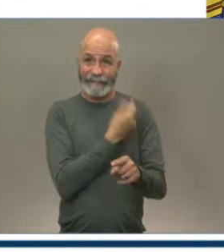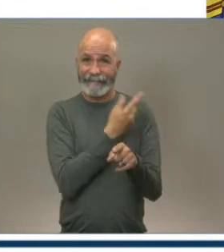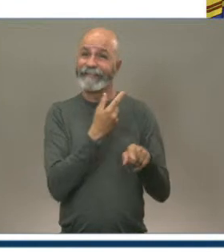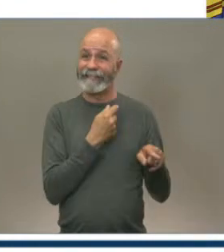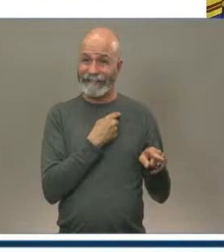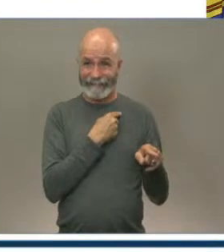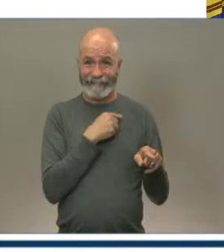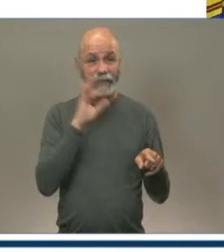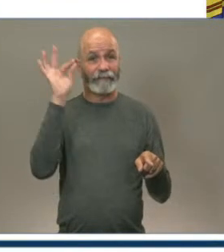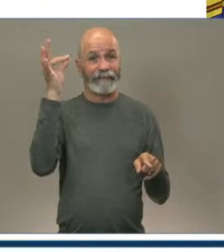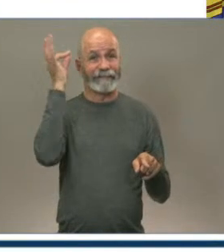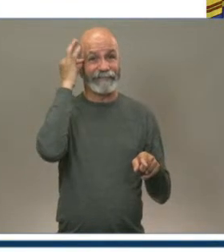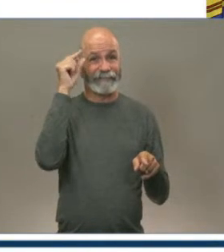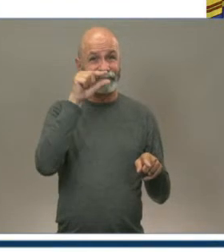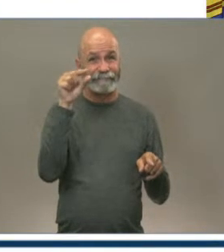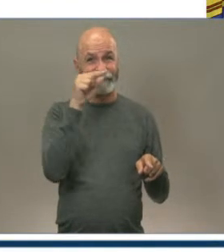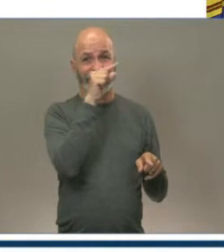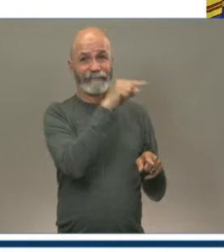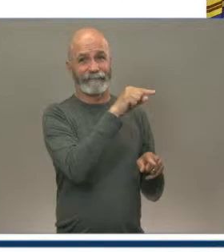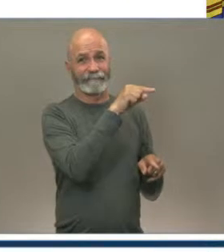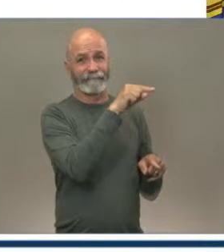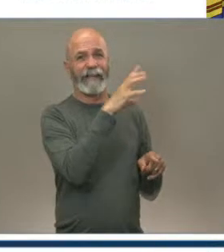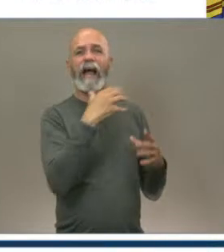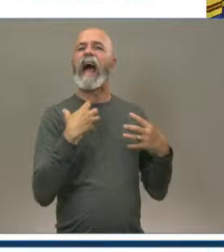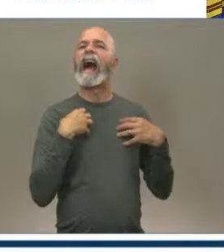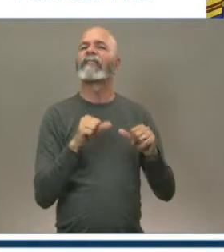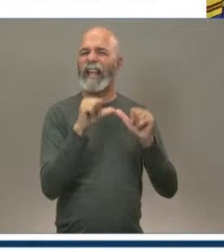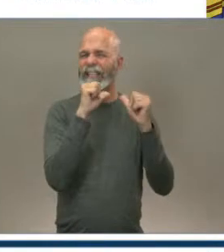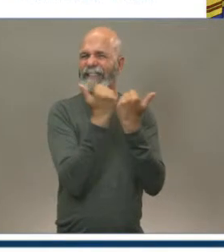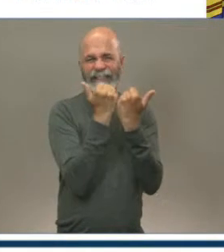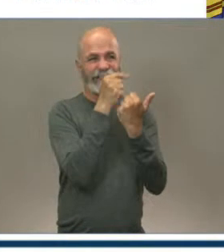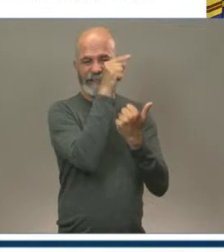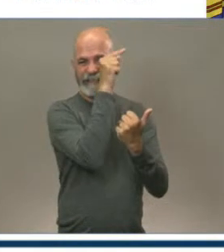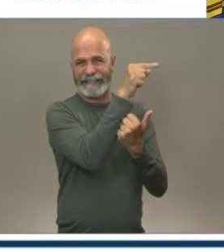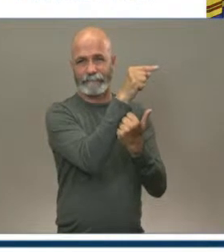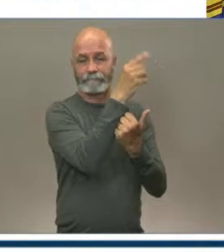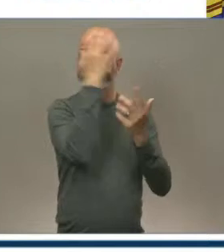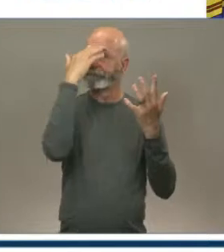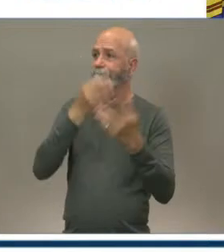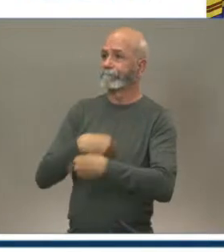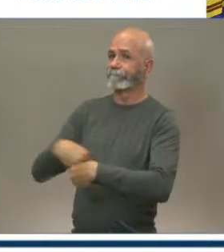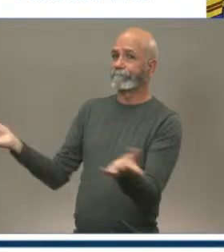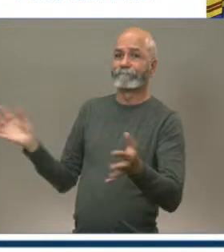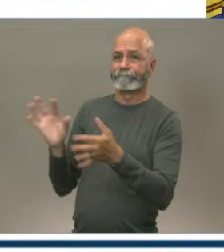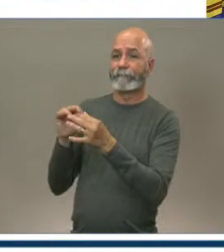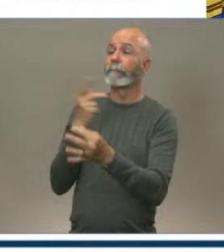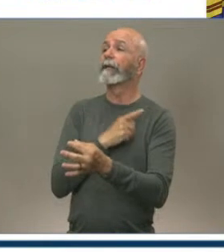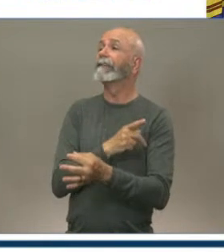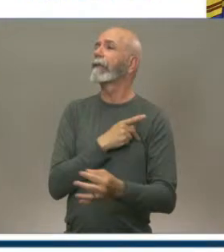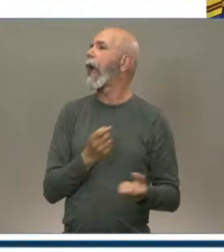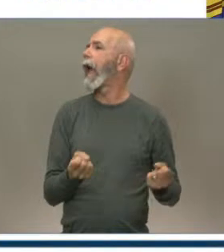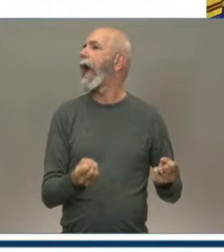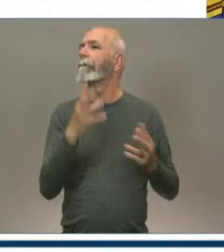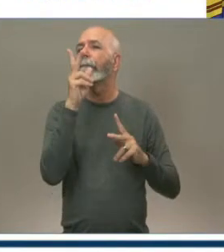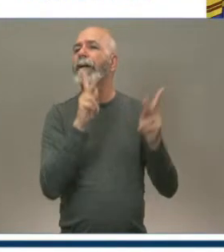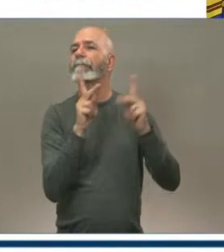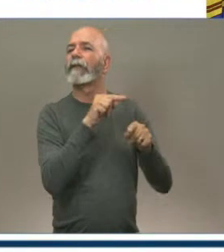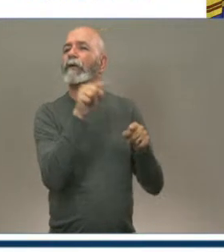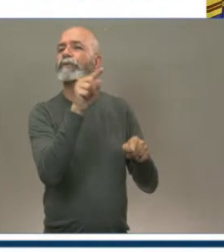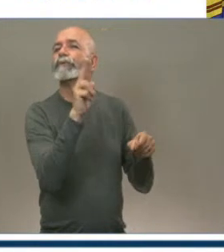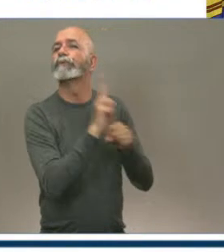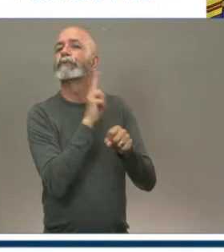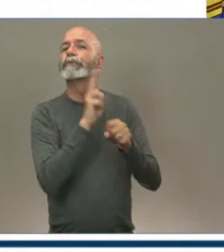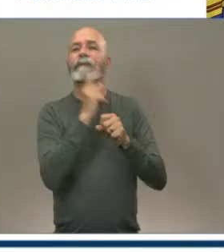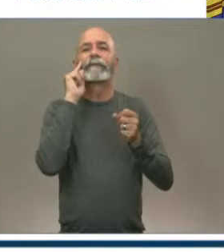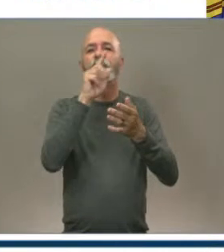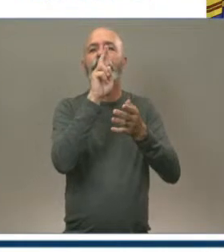public health agency has now told the provinces how many doses of AstraZeneca they're getting in the weeks ahead through the